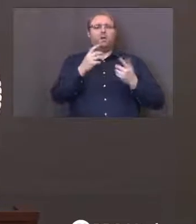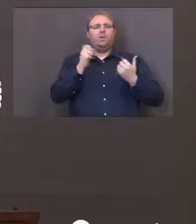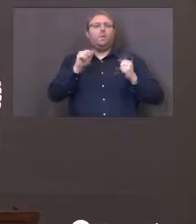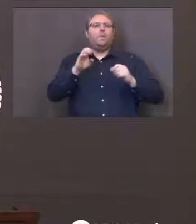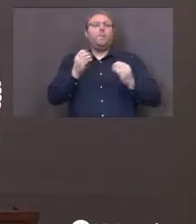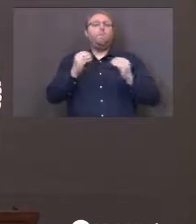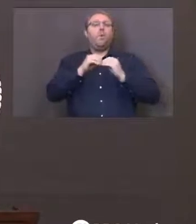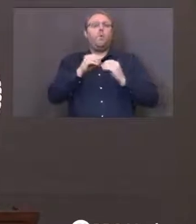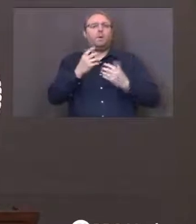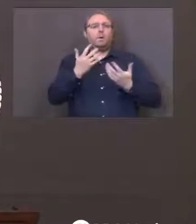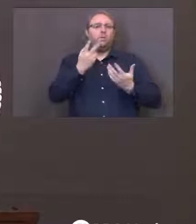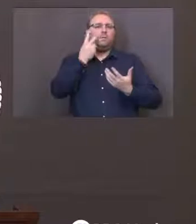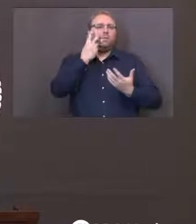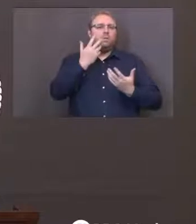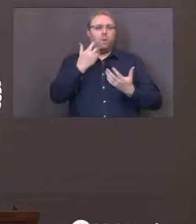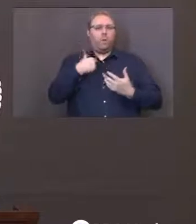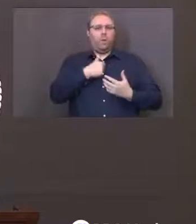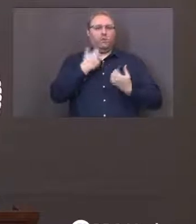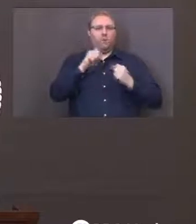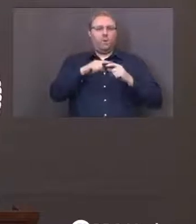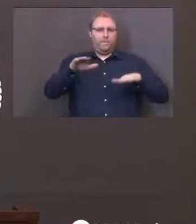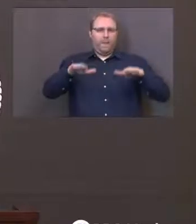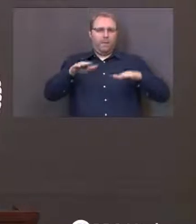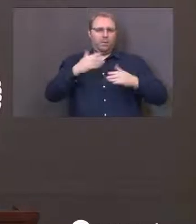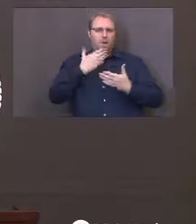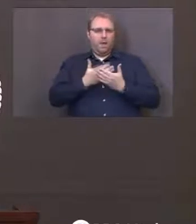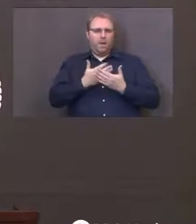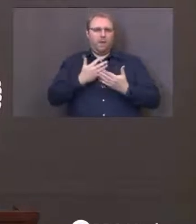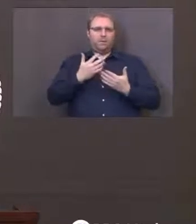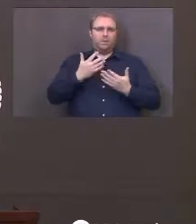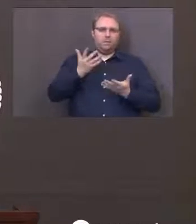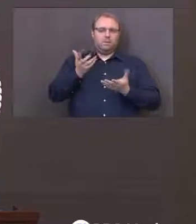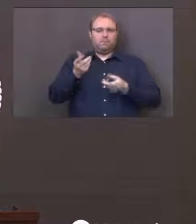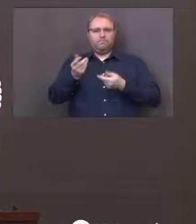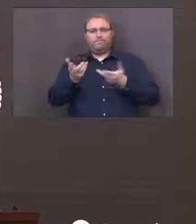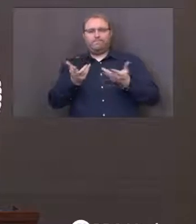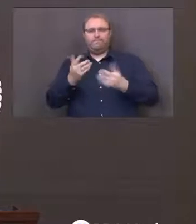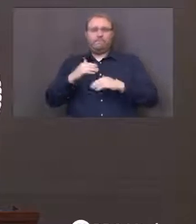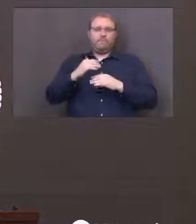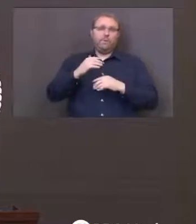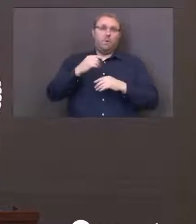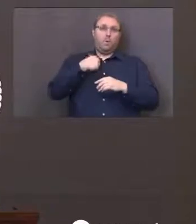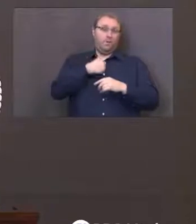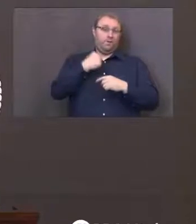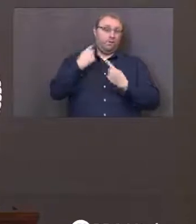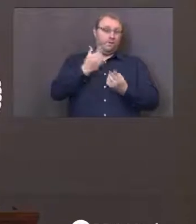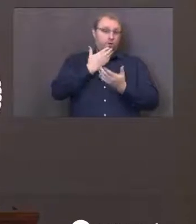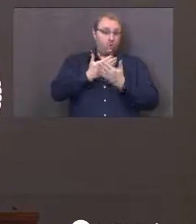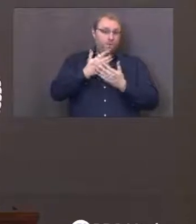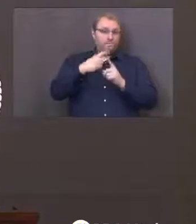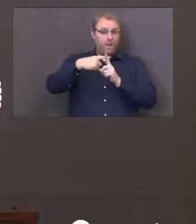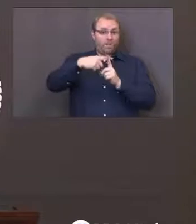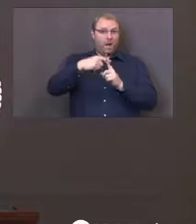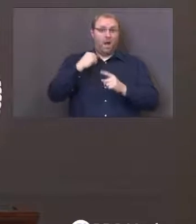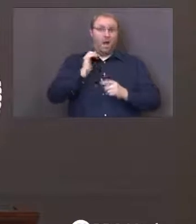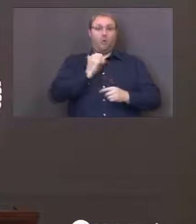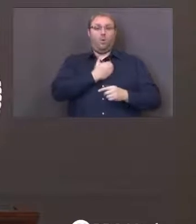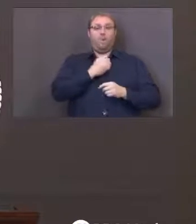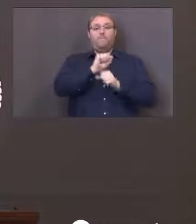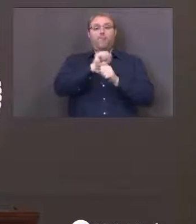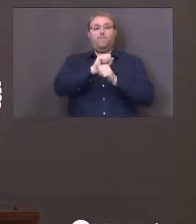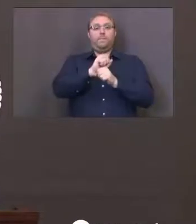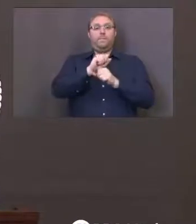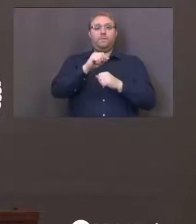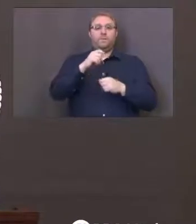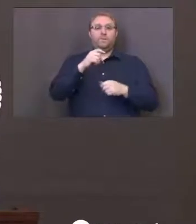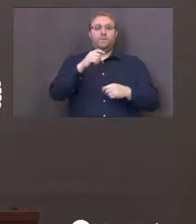think as we walk through this, I think, again, we're trying to balance this around the state. We've got positive news. We have the lowest unemployment rate in the nation. And